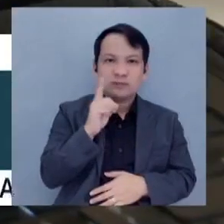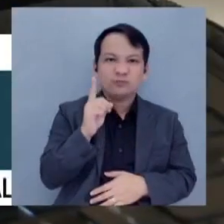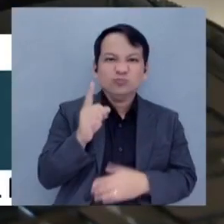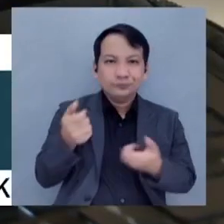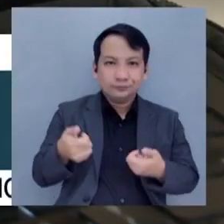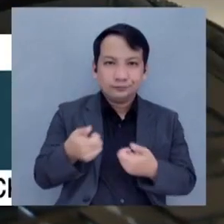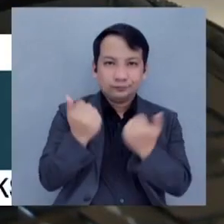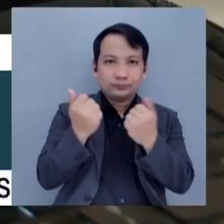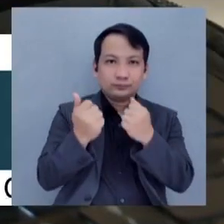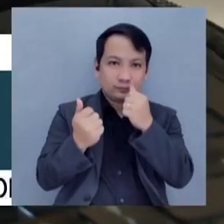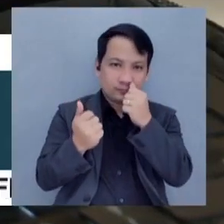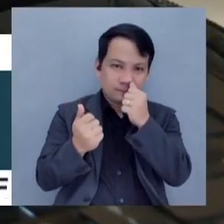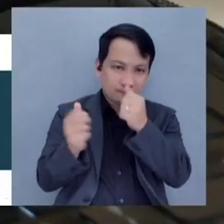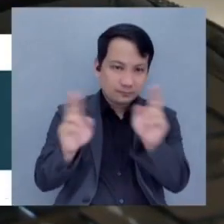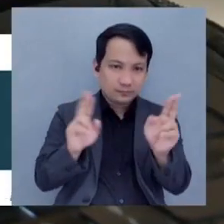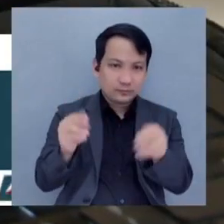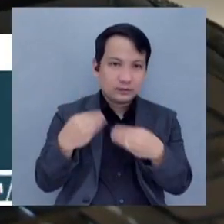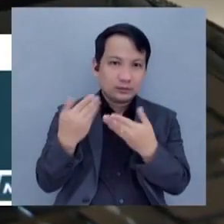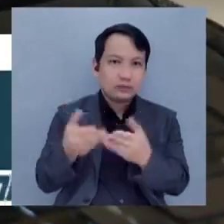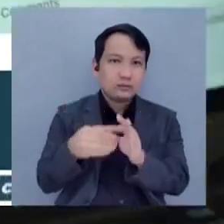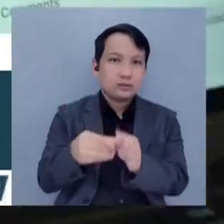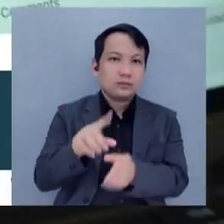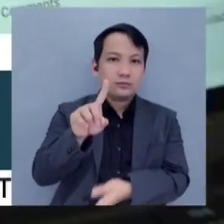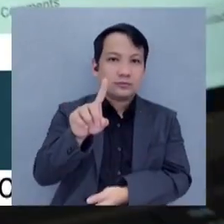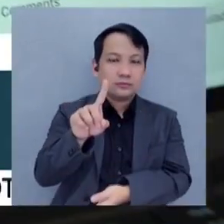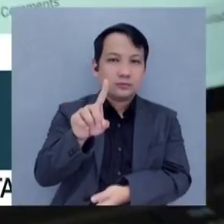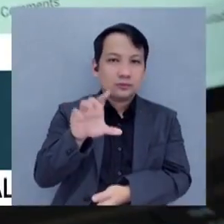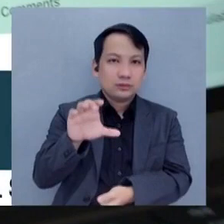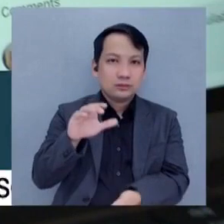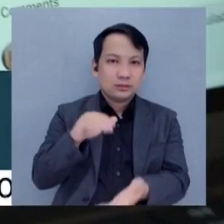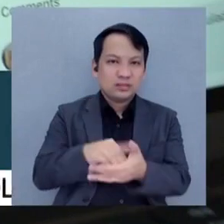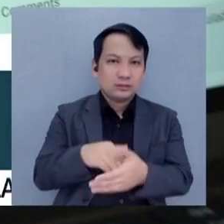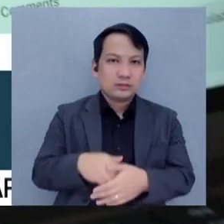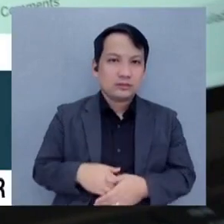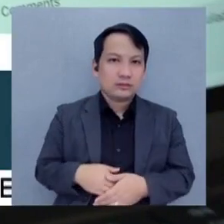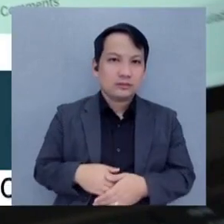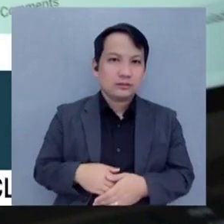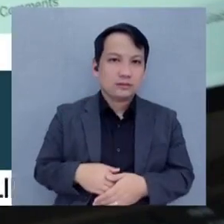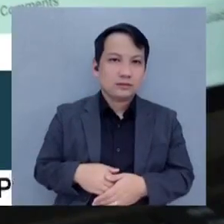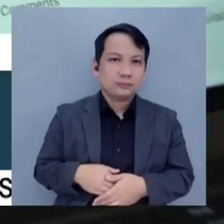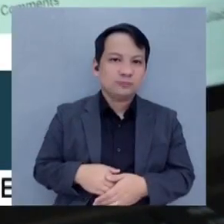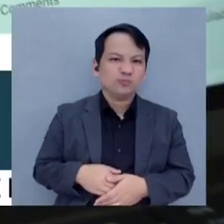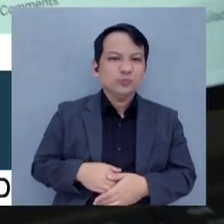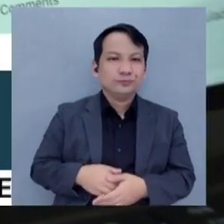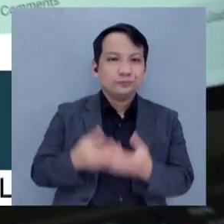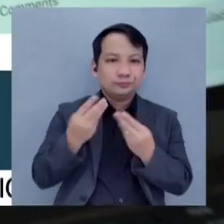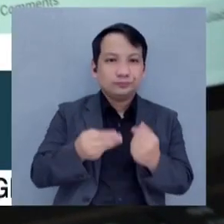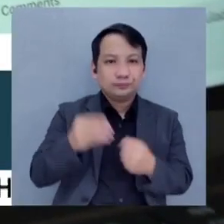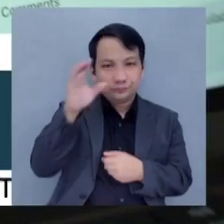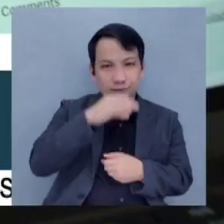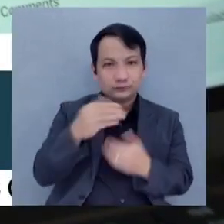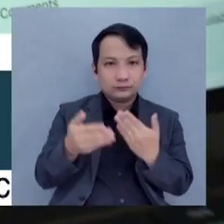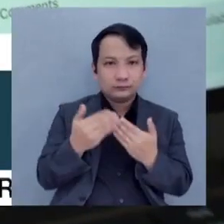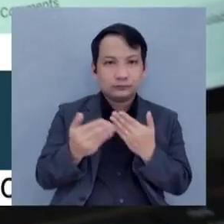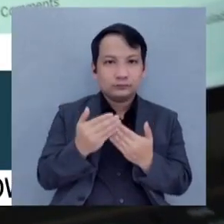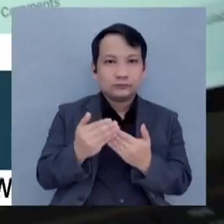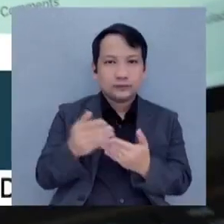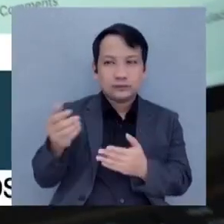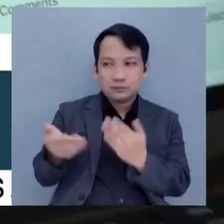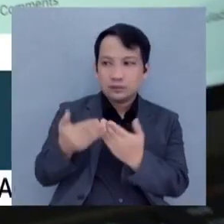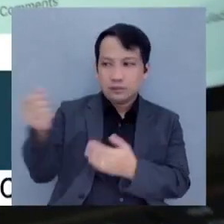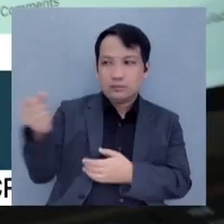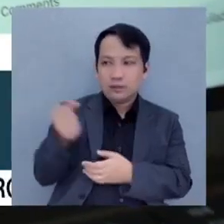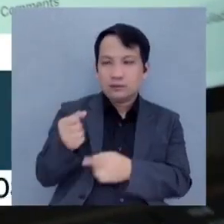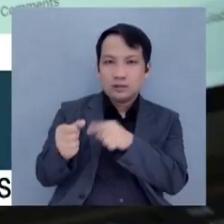ay handa akong magbigay ng 100,000 piso. Hindi na masyadong tumagal ang paghahanap. Kinagabihan lang, nakahanap na kami. At